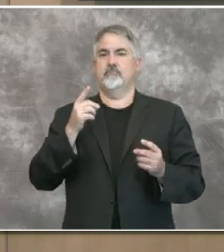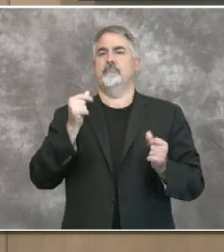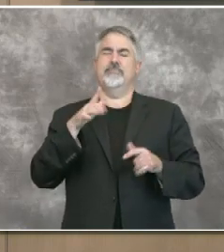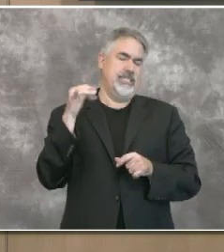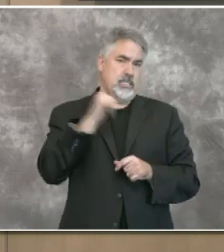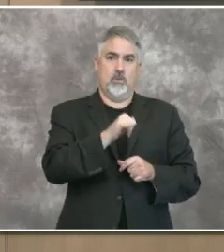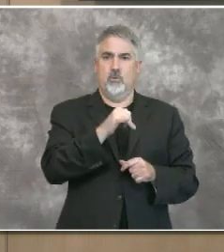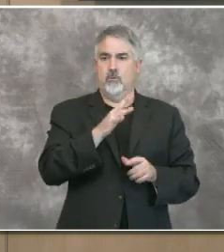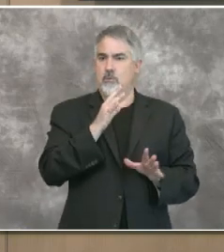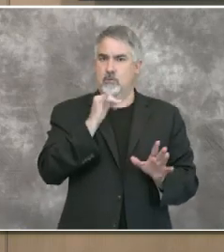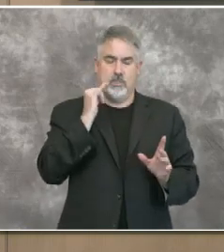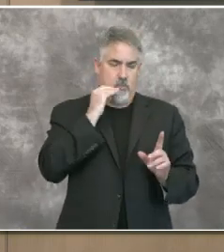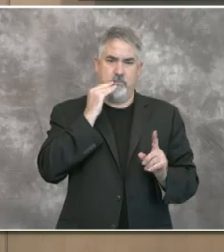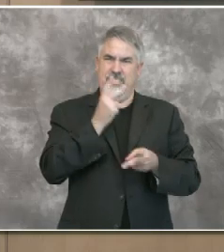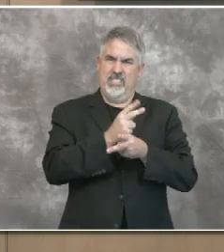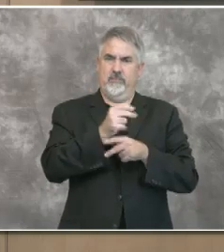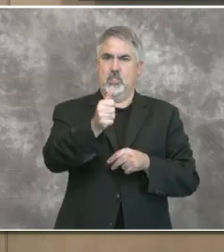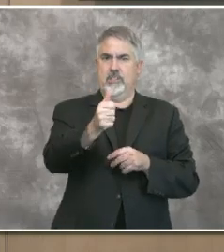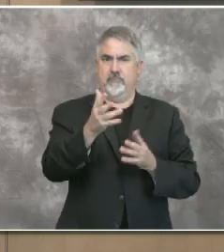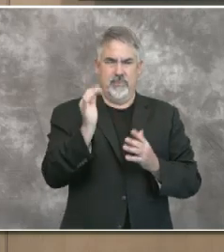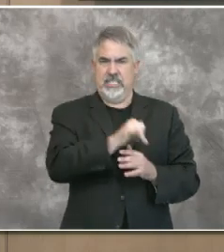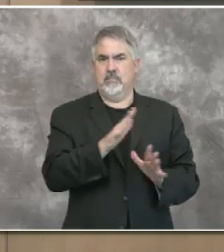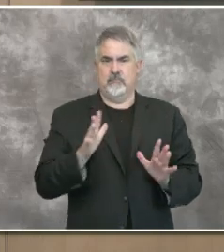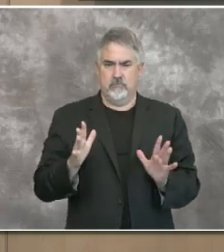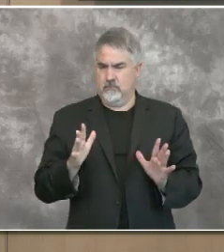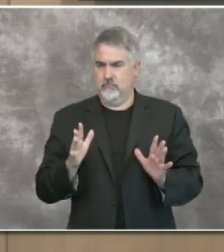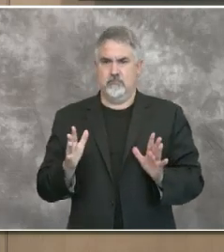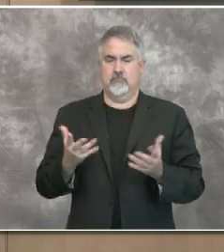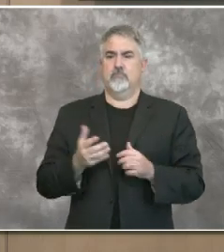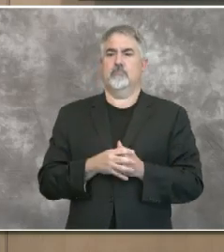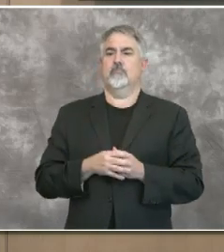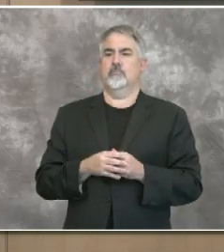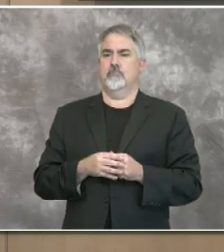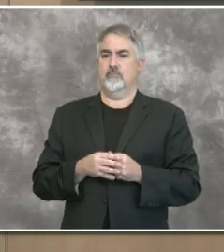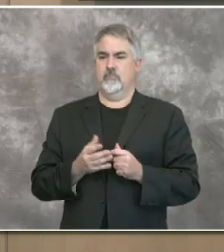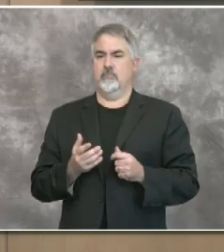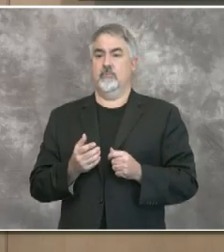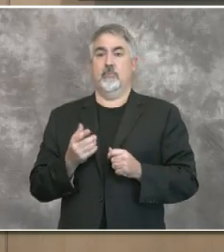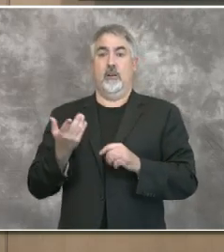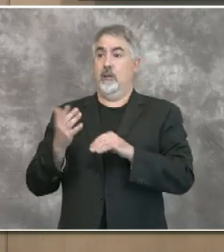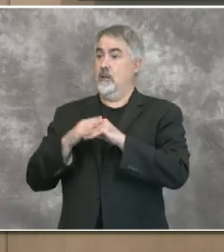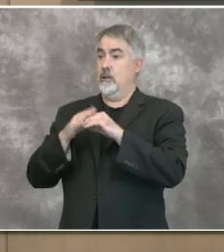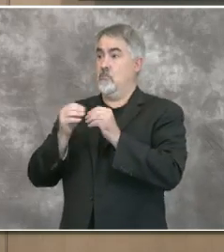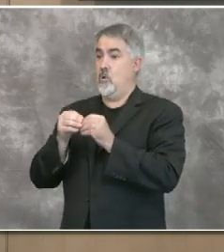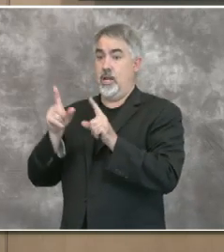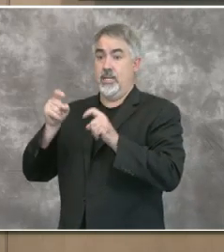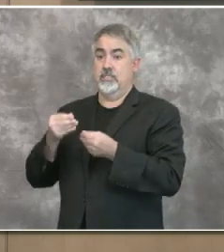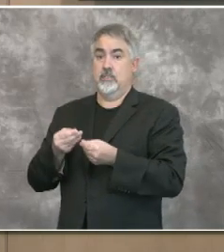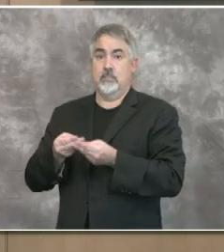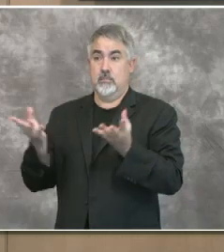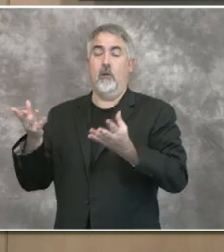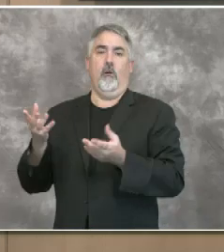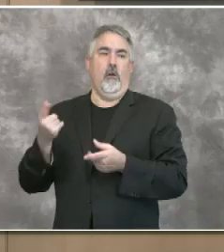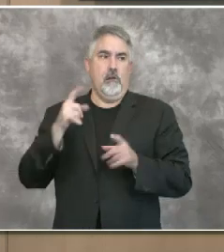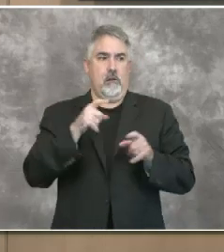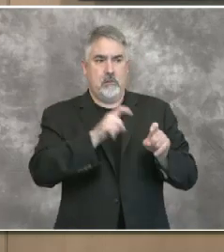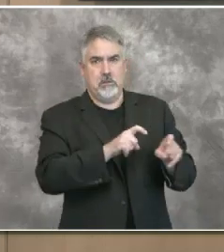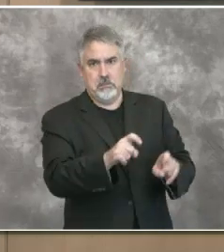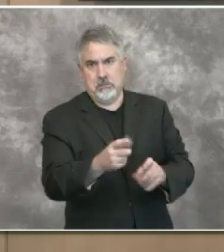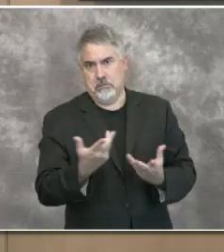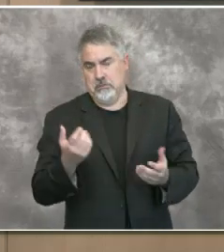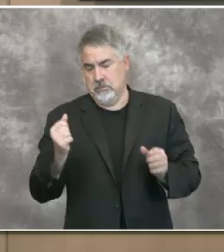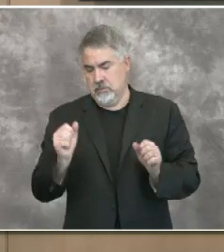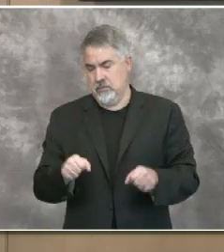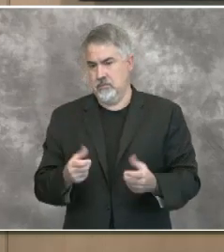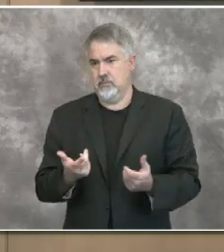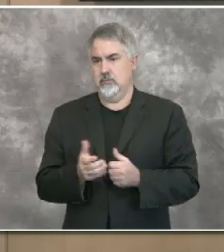we hope that as testing becomes increasingly available, that they are able to get testing, even if they don't